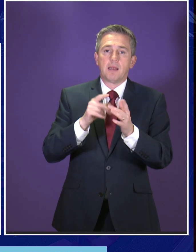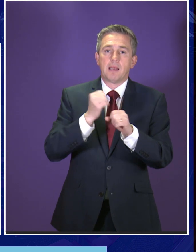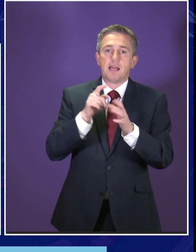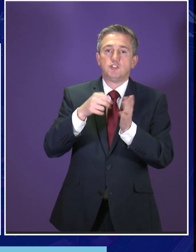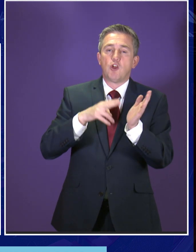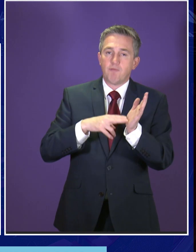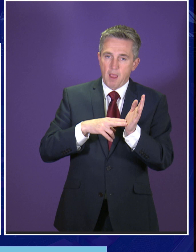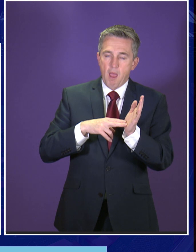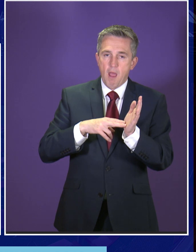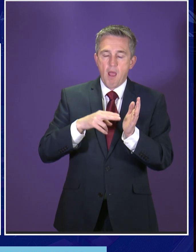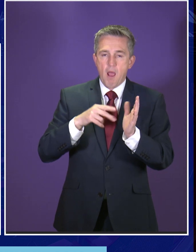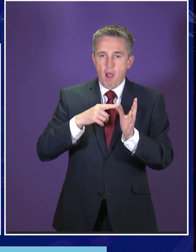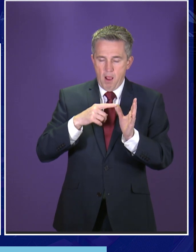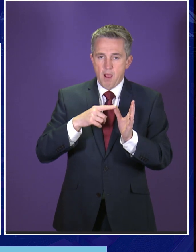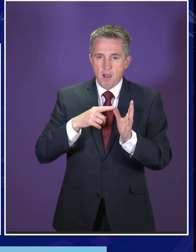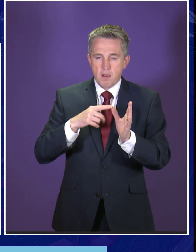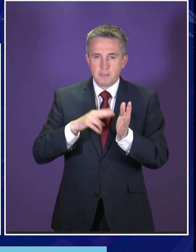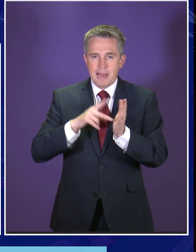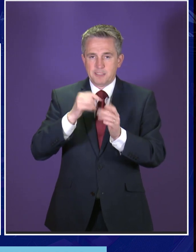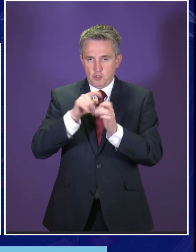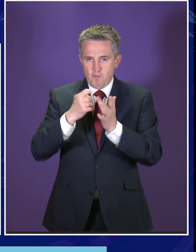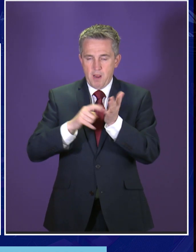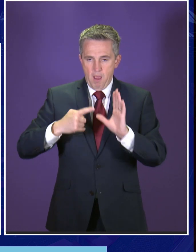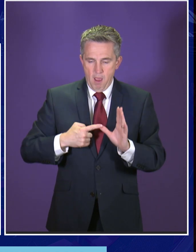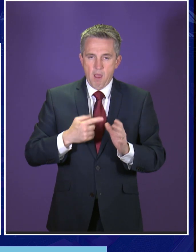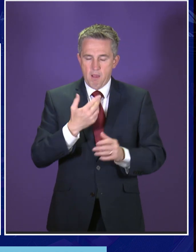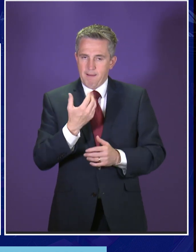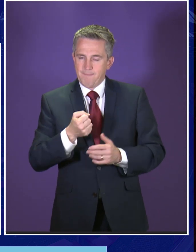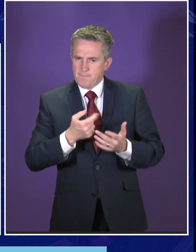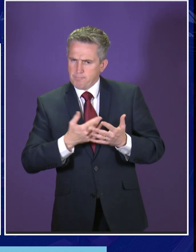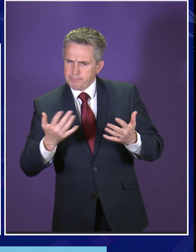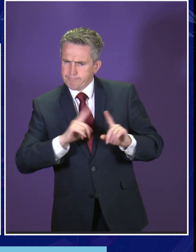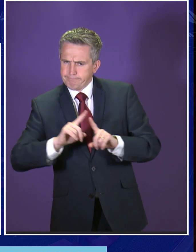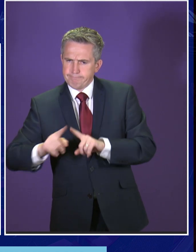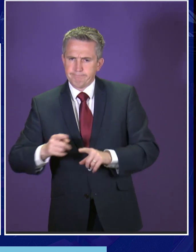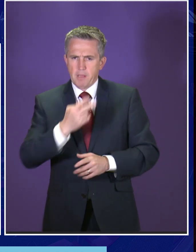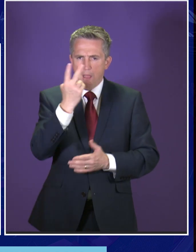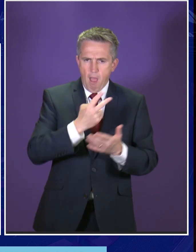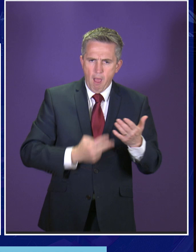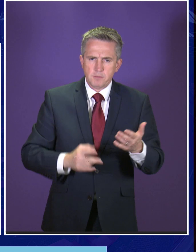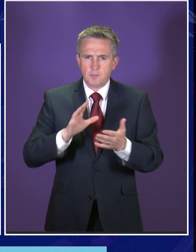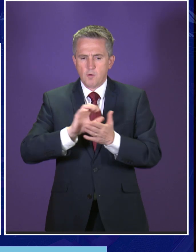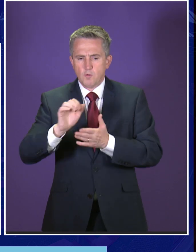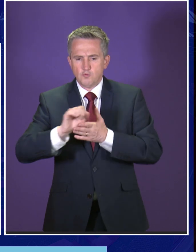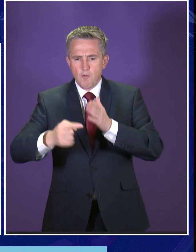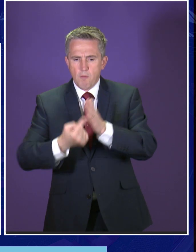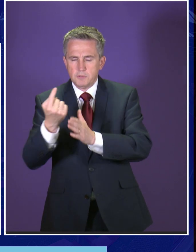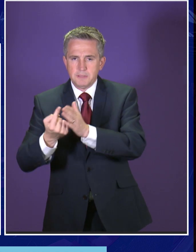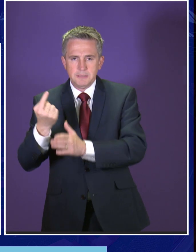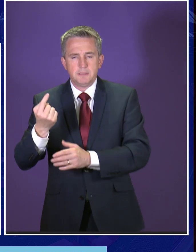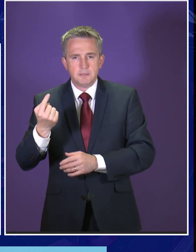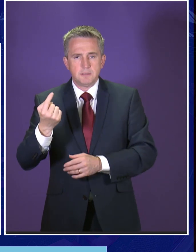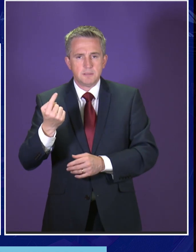communities and also addresses significant disparities in the level of arts, cultural opportunities and